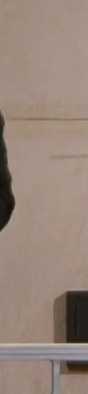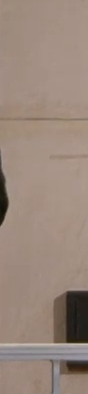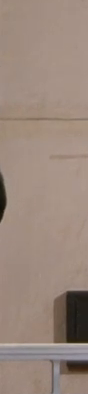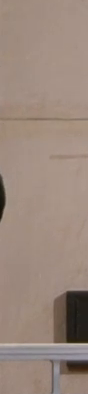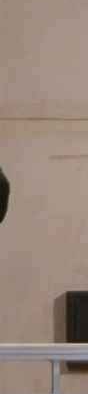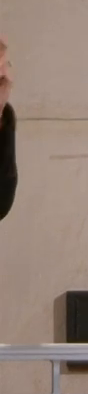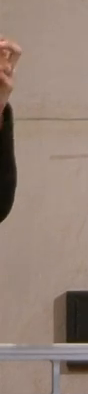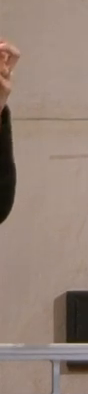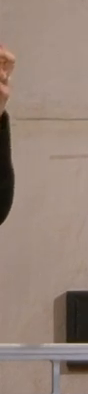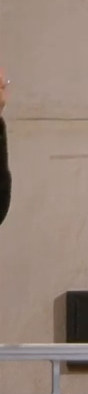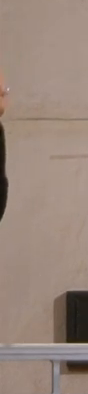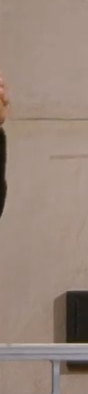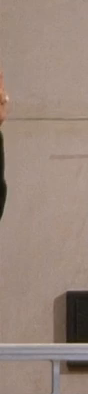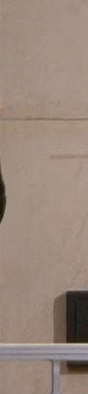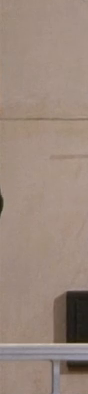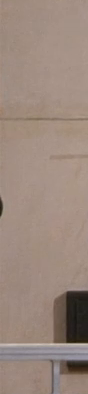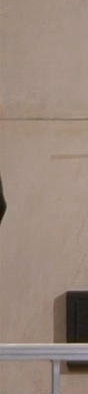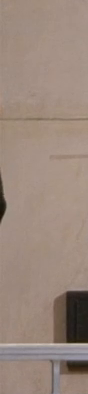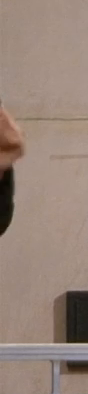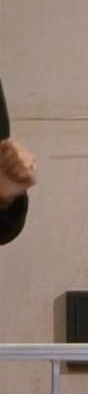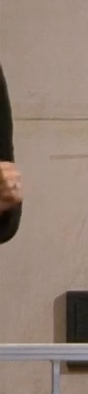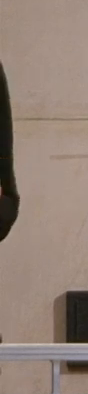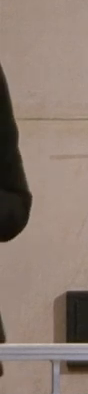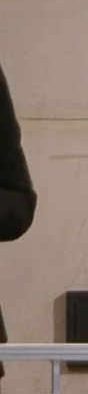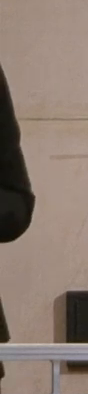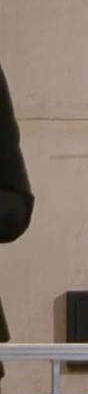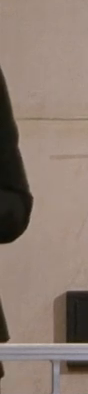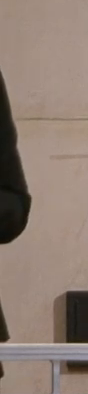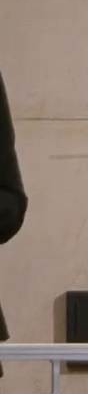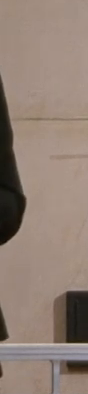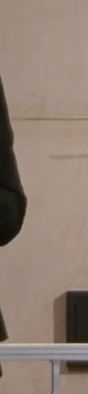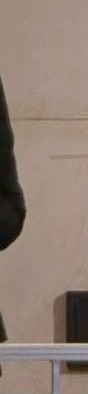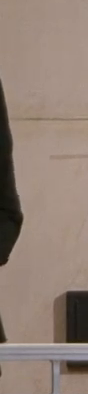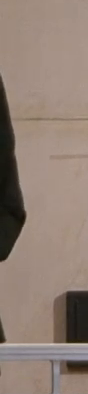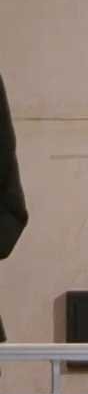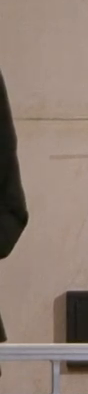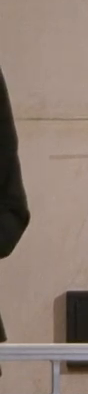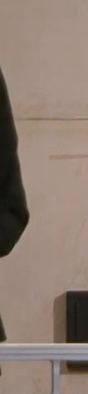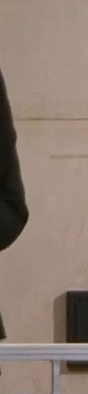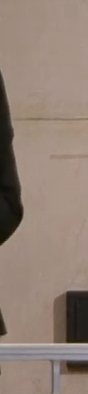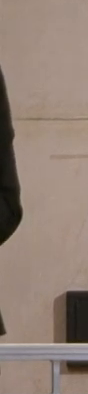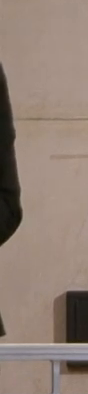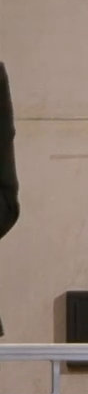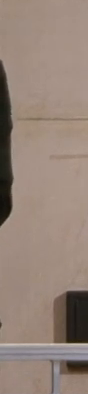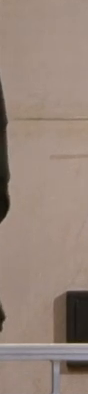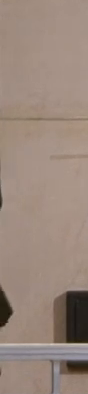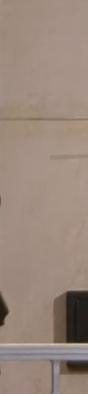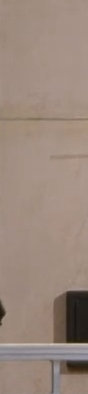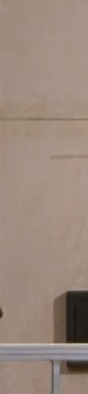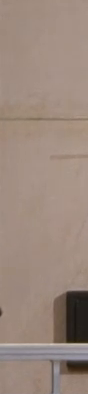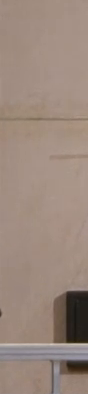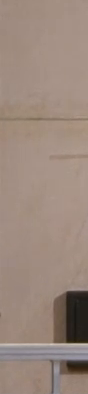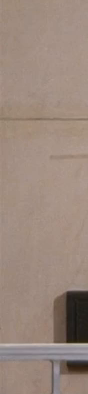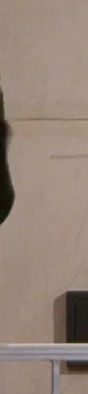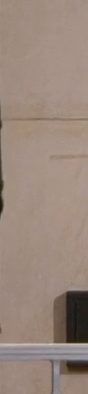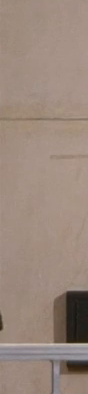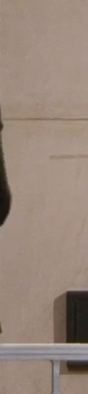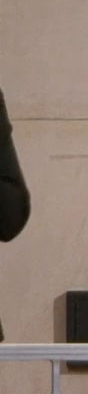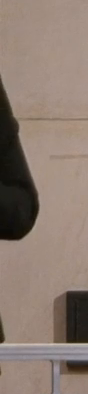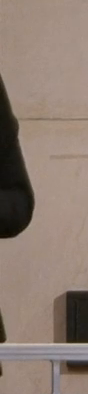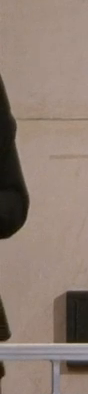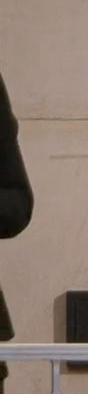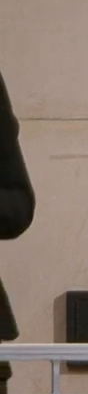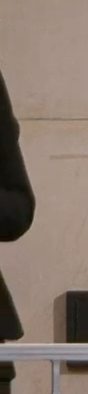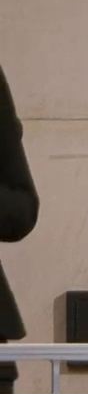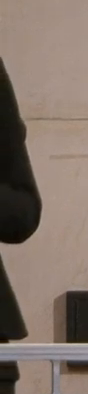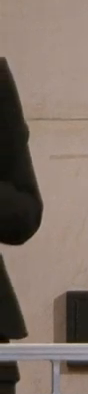deal more than just bathrooms. This is about the dignity and respect we accord our fellow citizens. We needed,